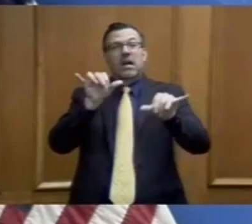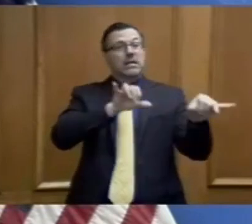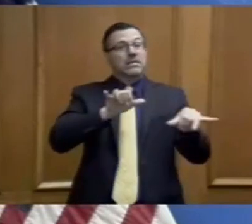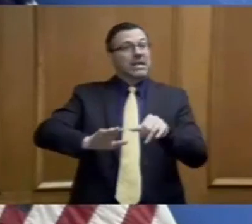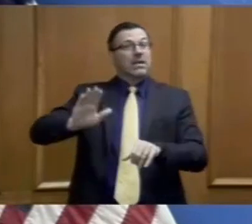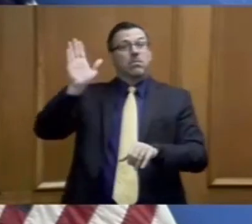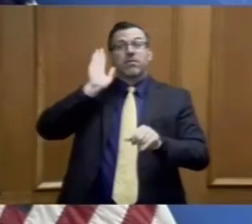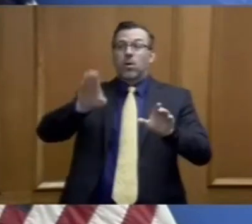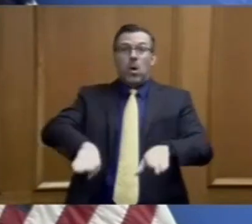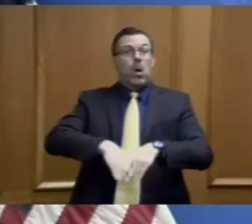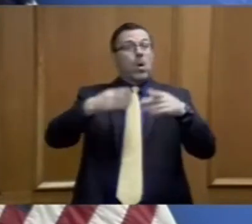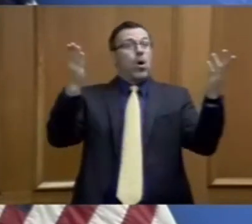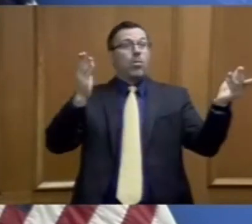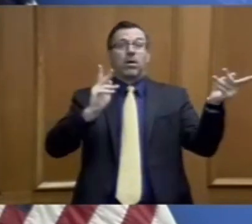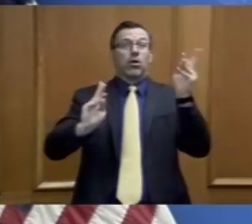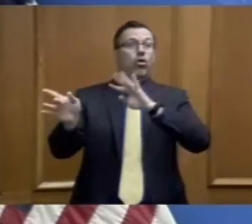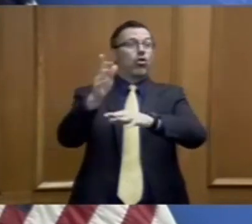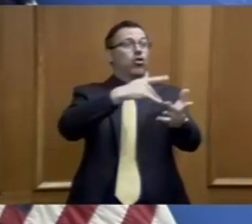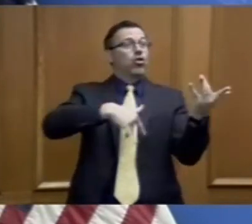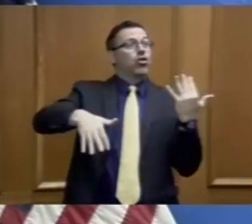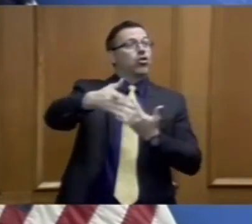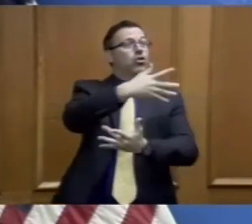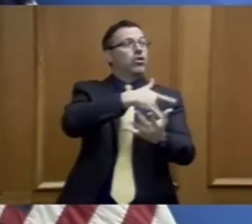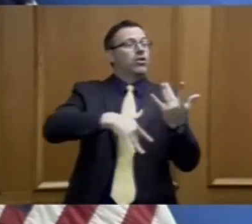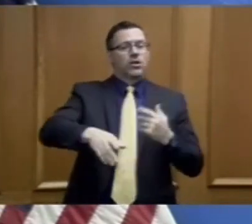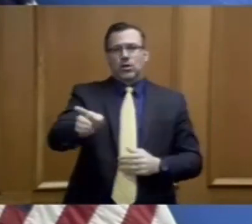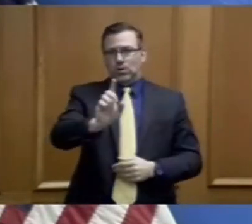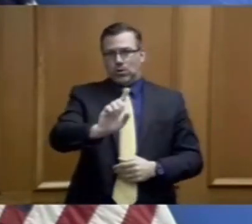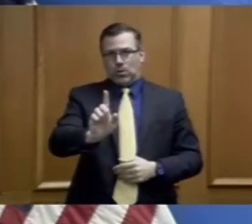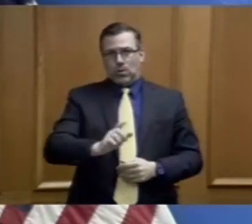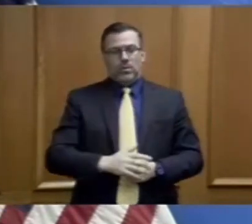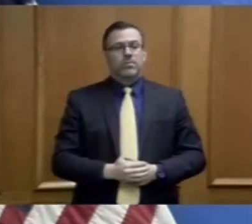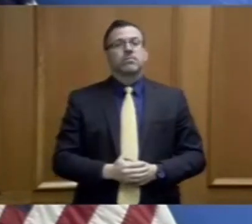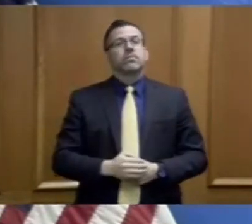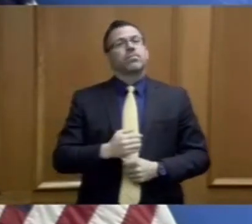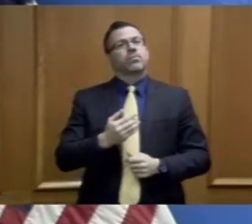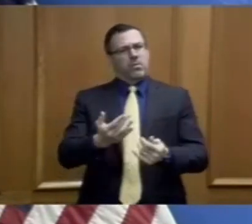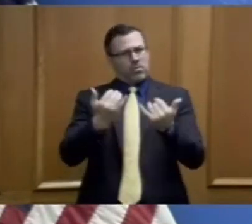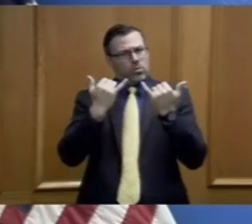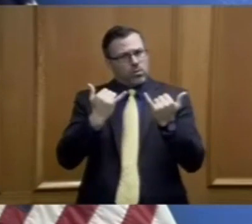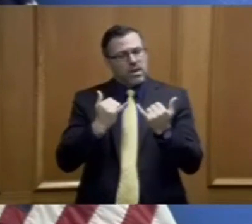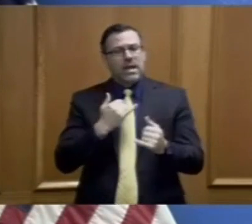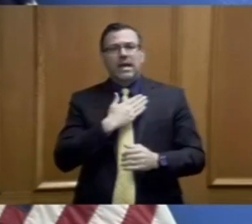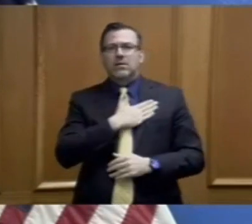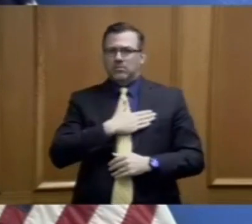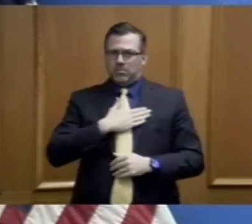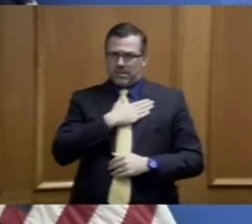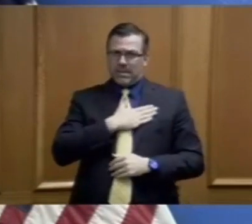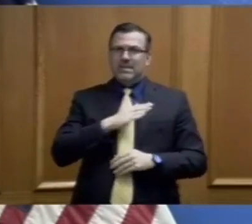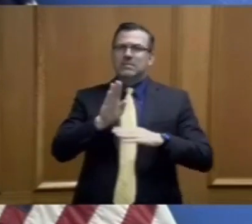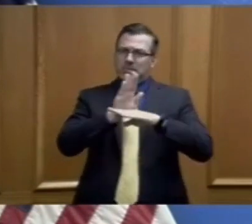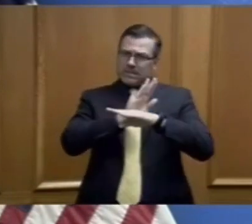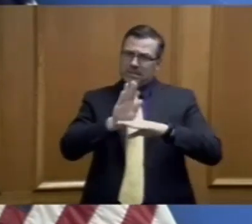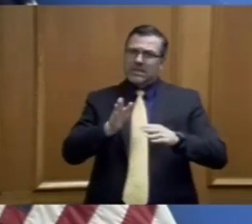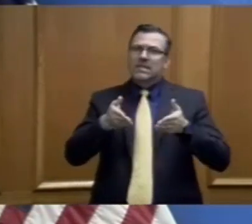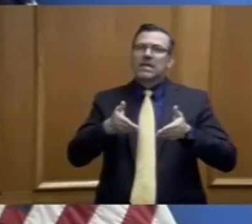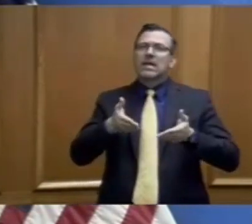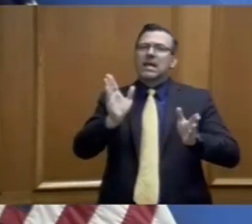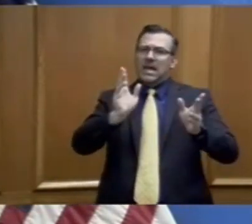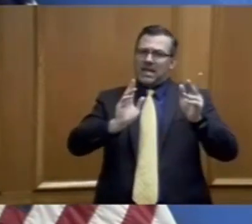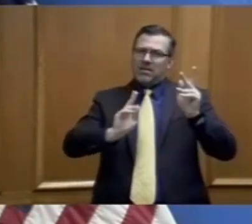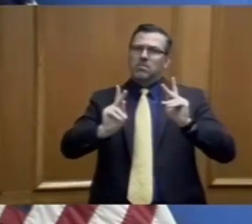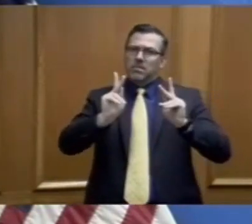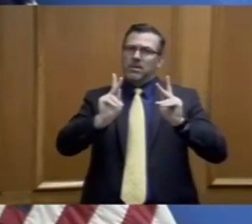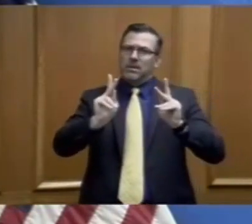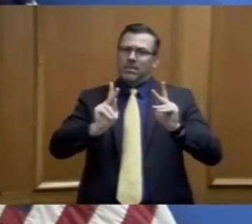usual. Within the guidelines released today, we ask that businesses allow employees to continue working from